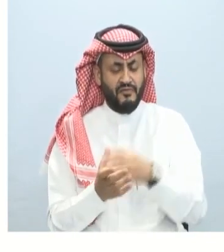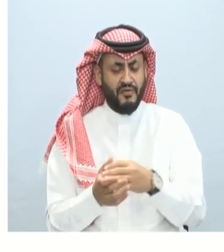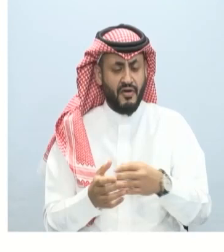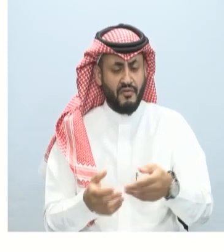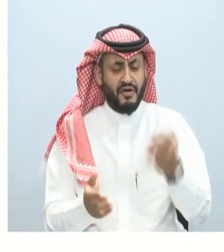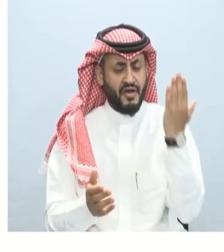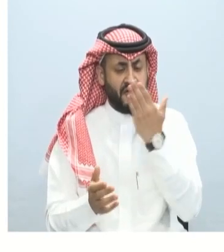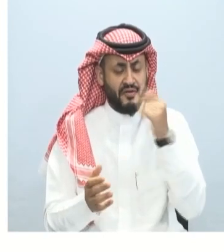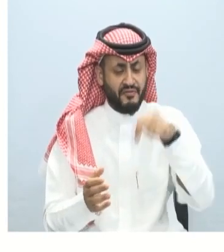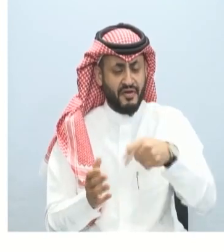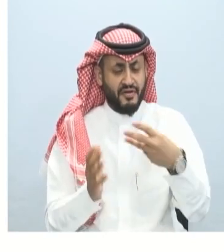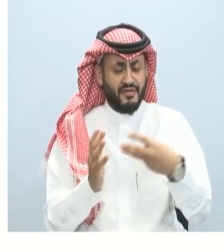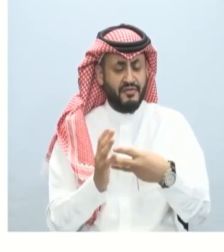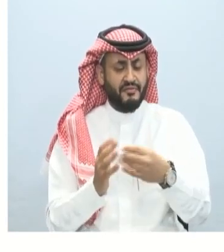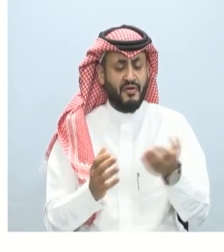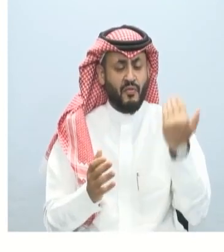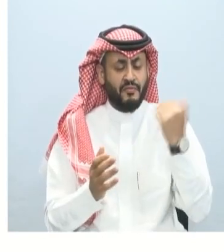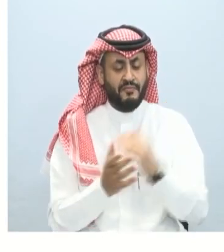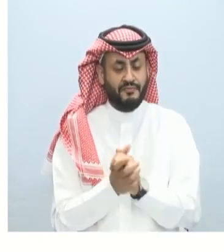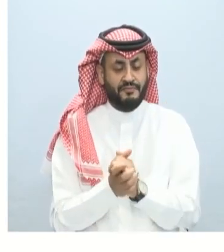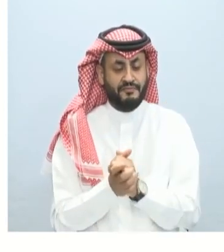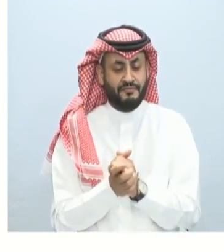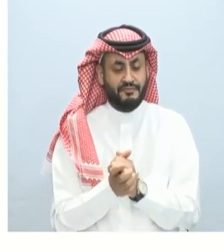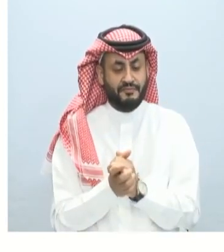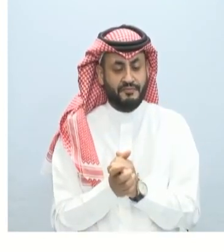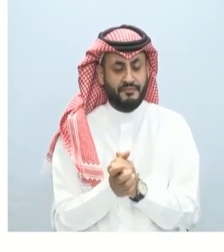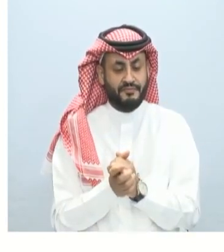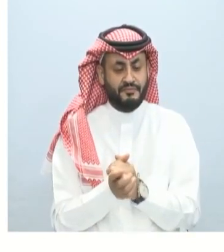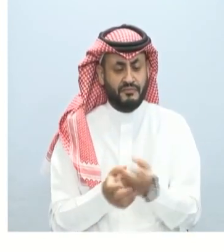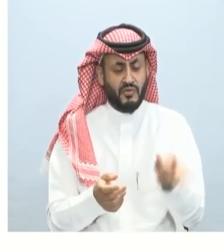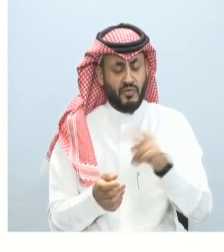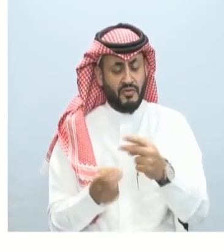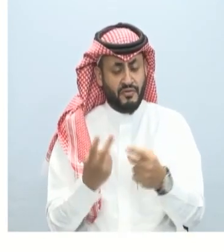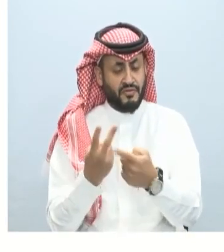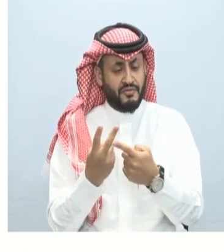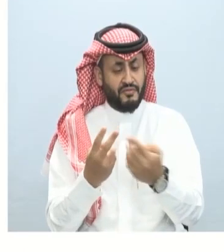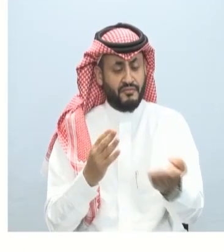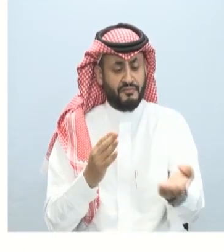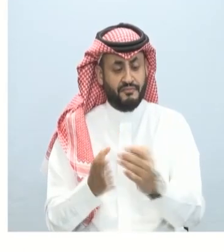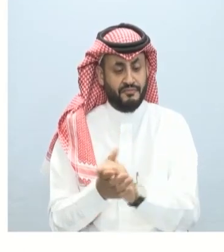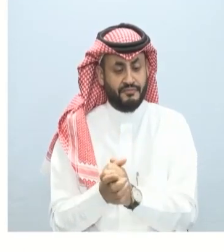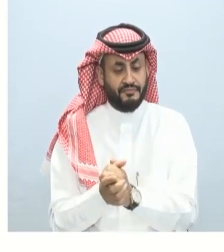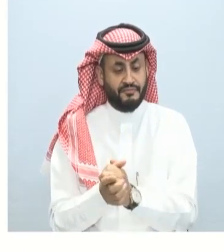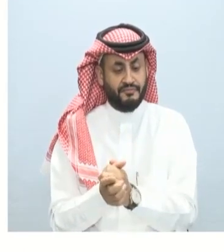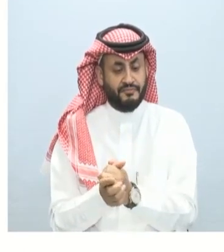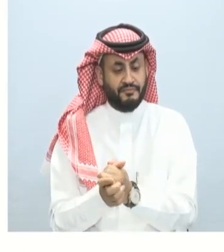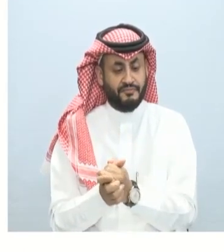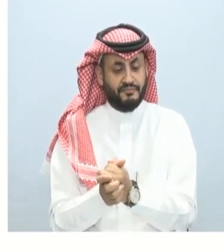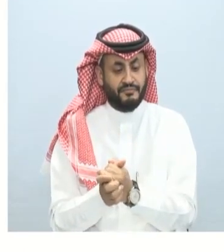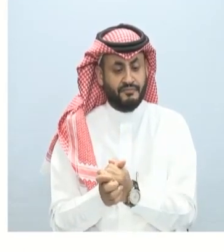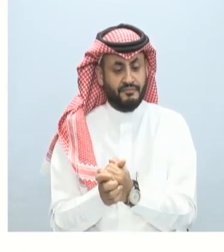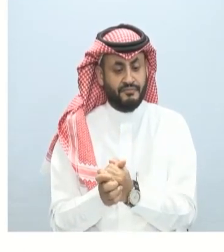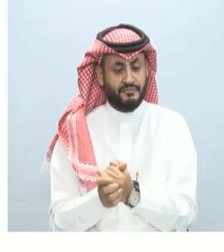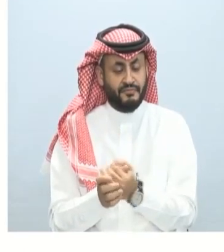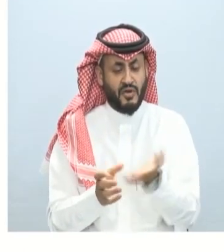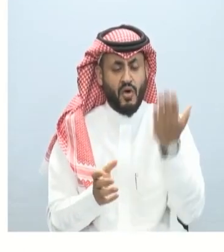this coffee shop when I was in college. And also I can apply another sentence saying, this coffee